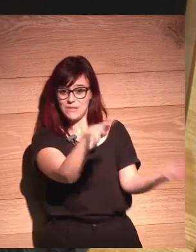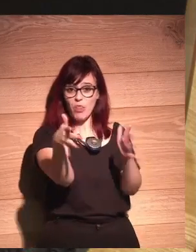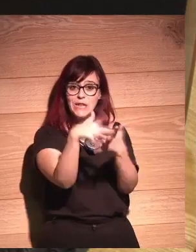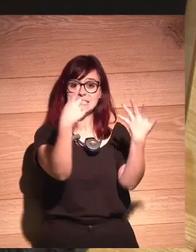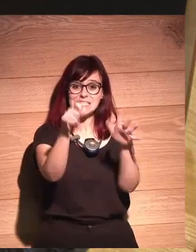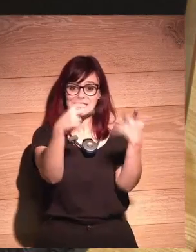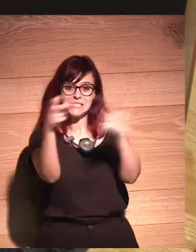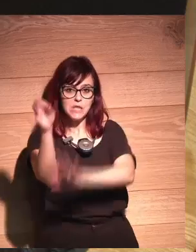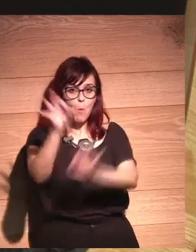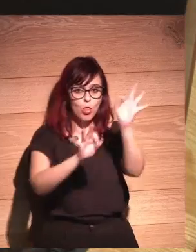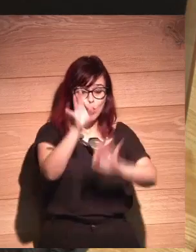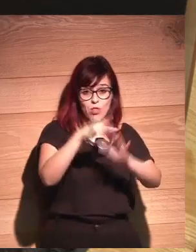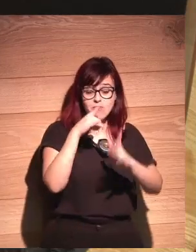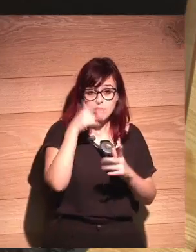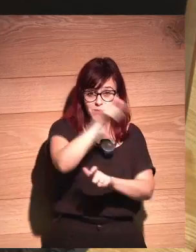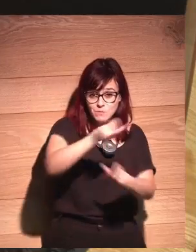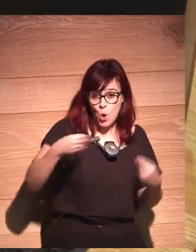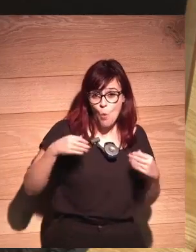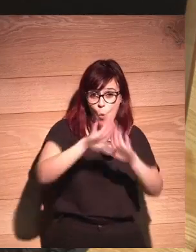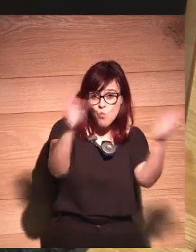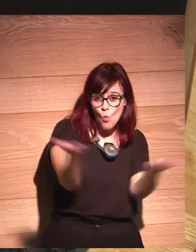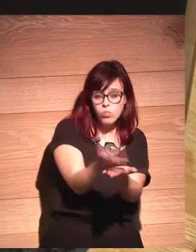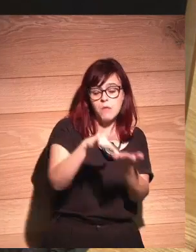a world in which